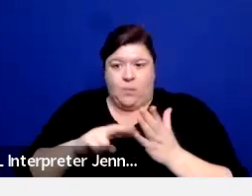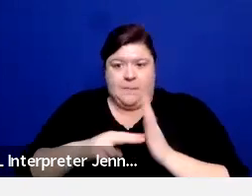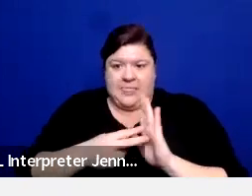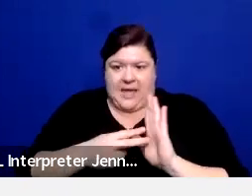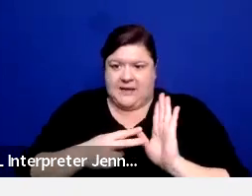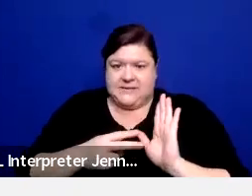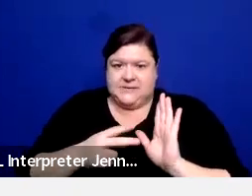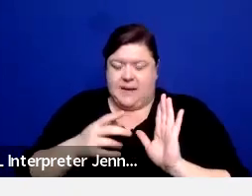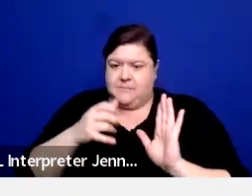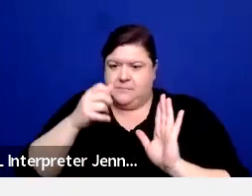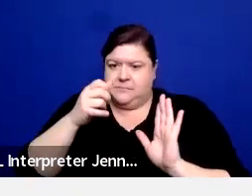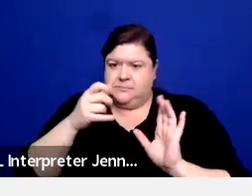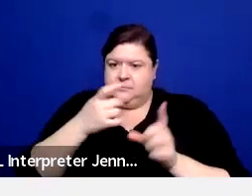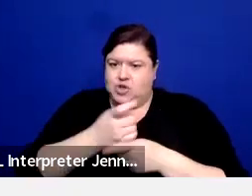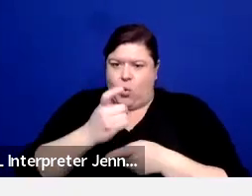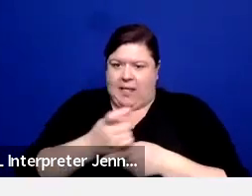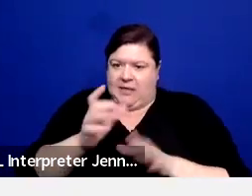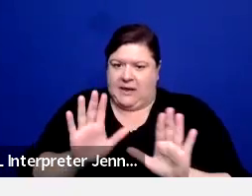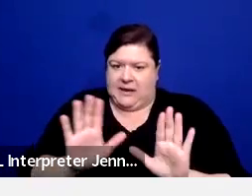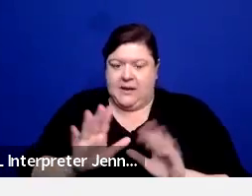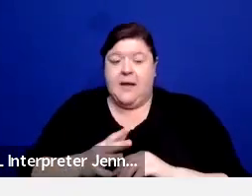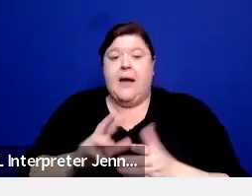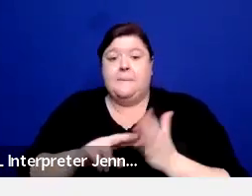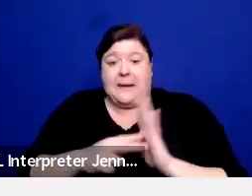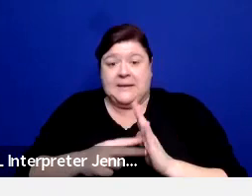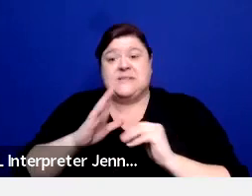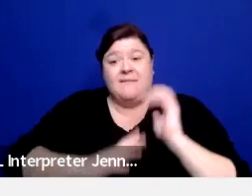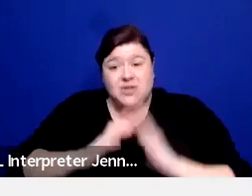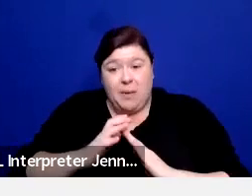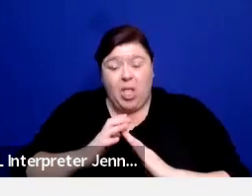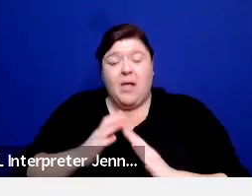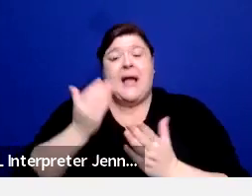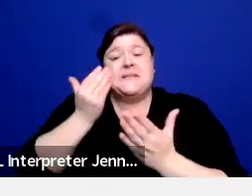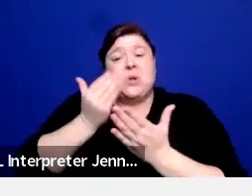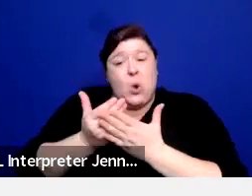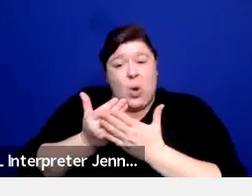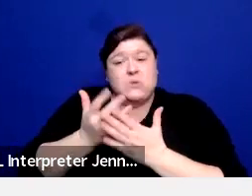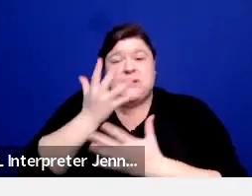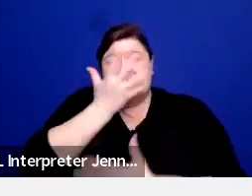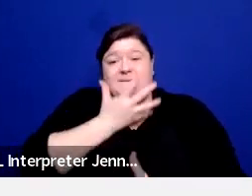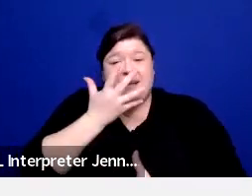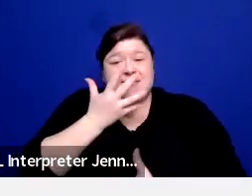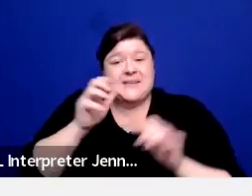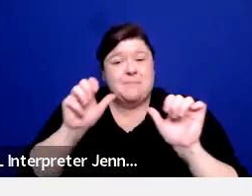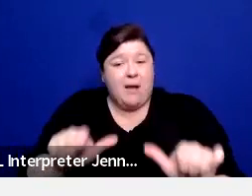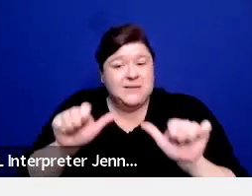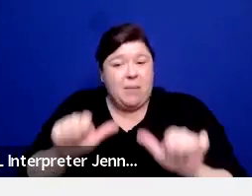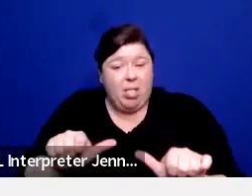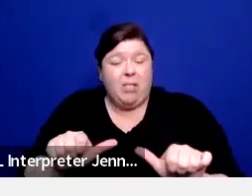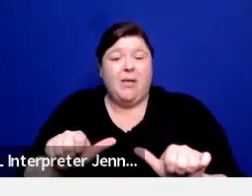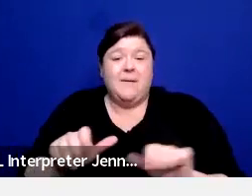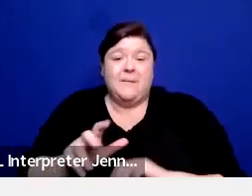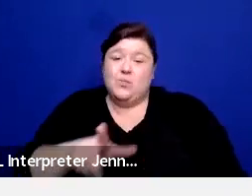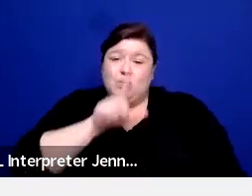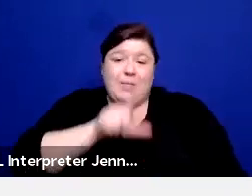that is comfortable for the child, that they can wear, that fits as tightly as possible around their nose and their mouth, really is